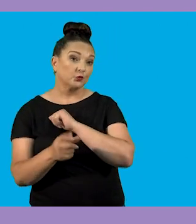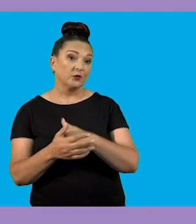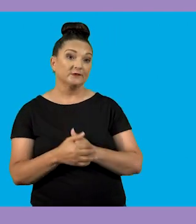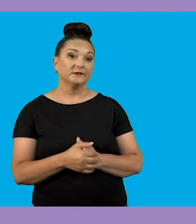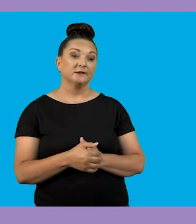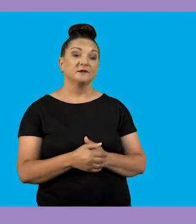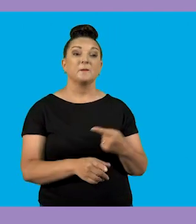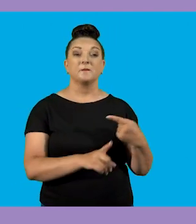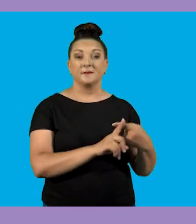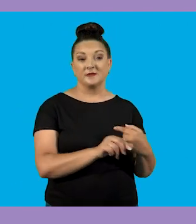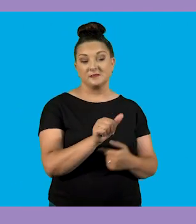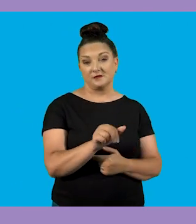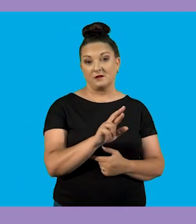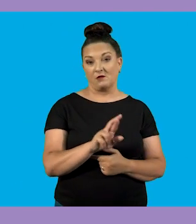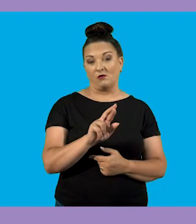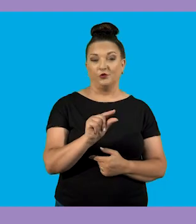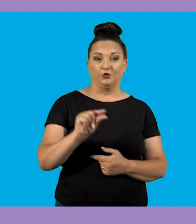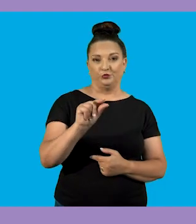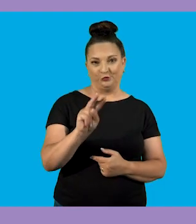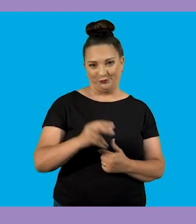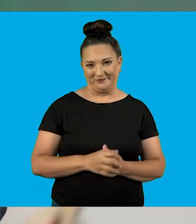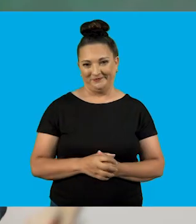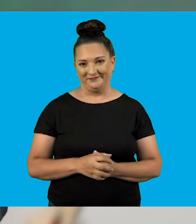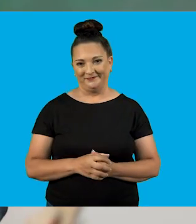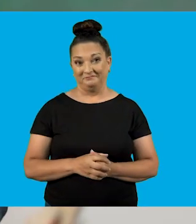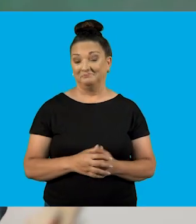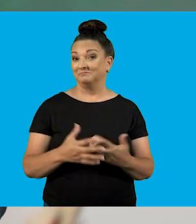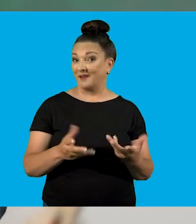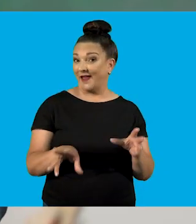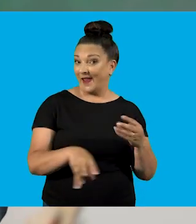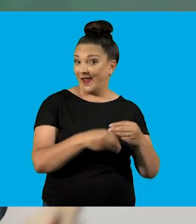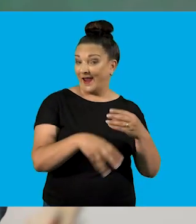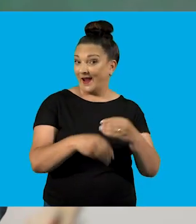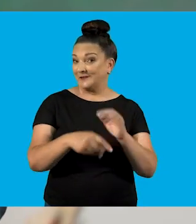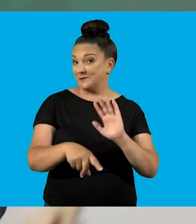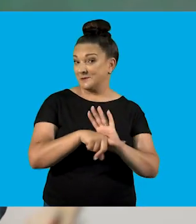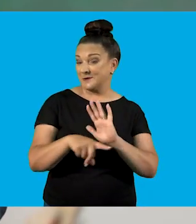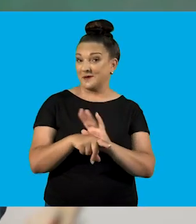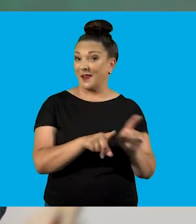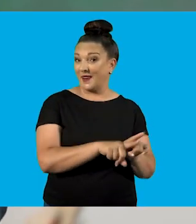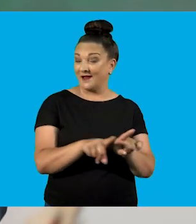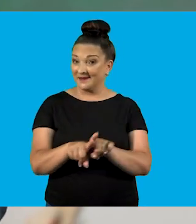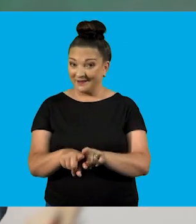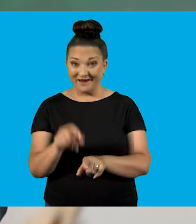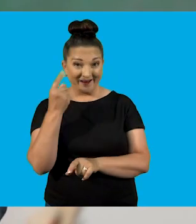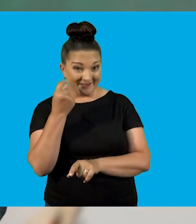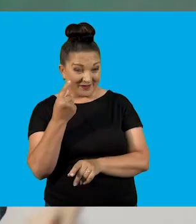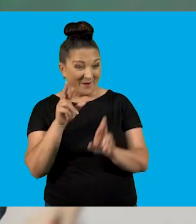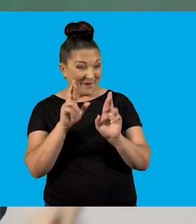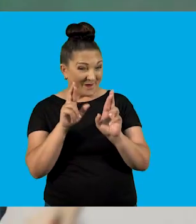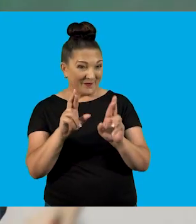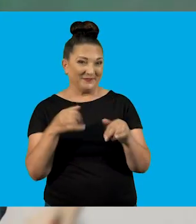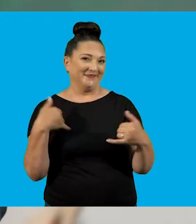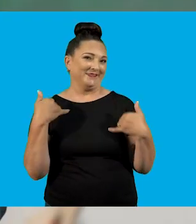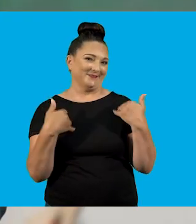lastly, we have that 6r squared. So that is how we add and subtract our like terms. I hope you